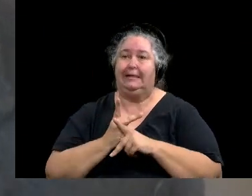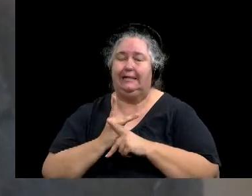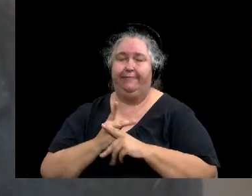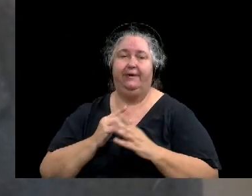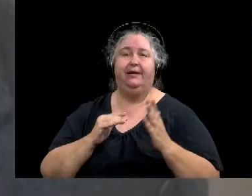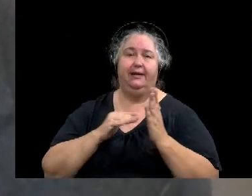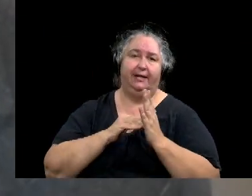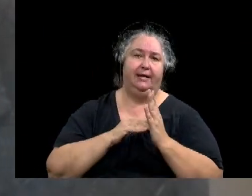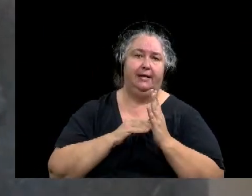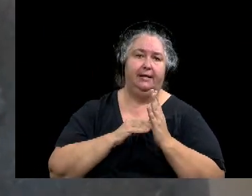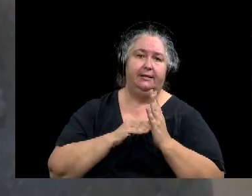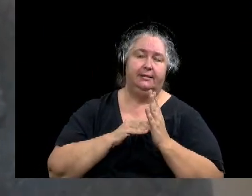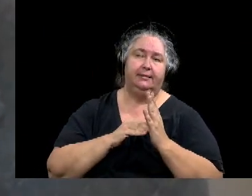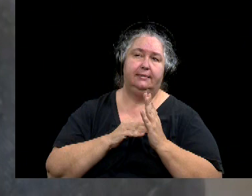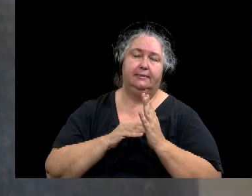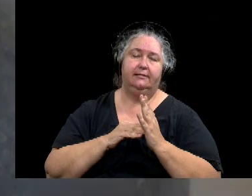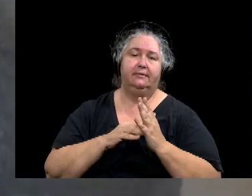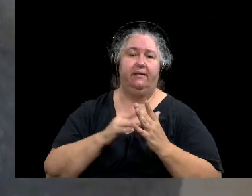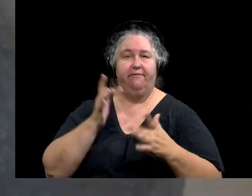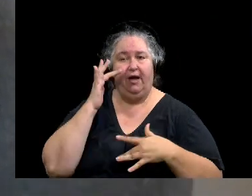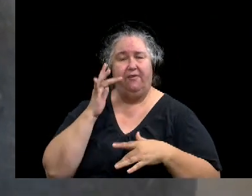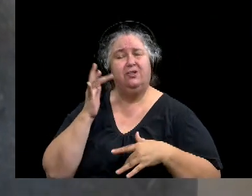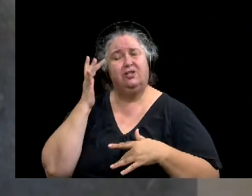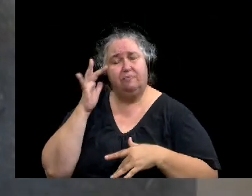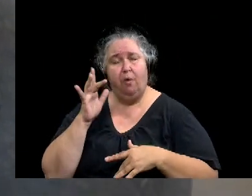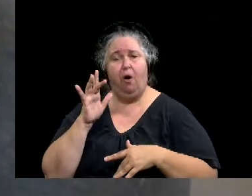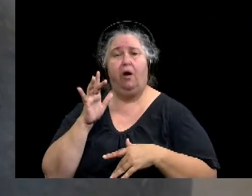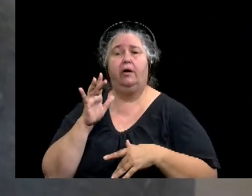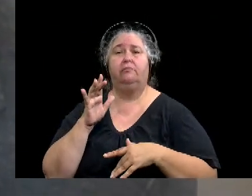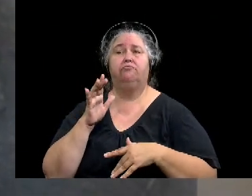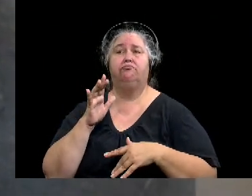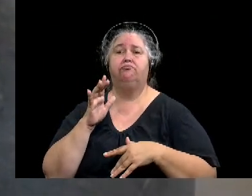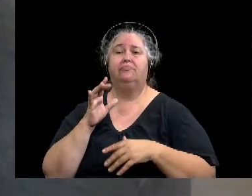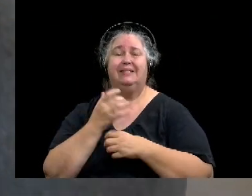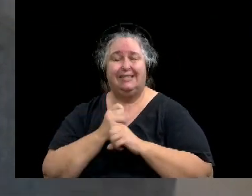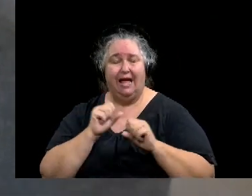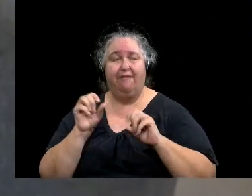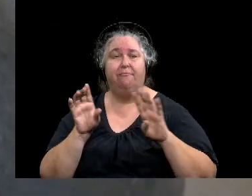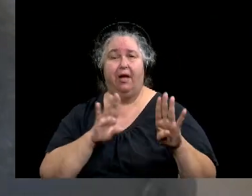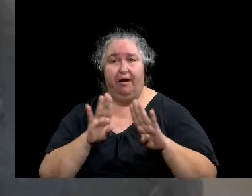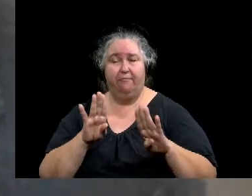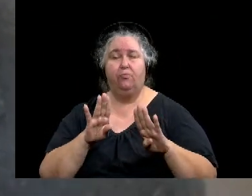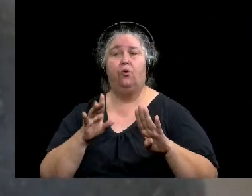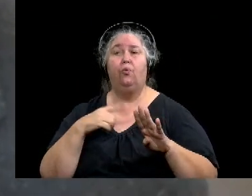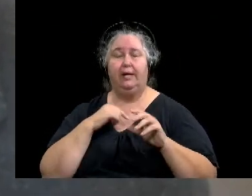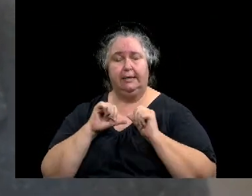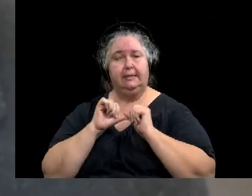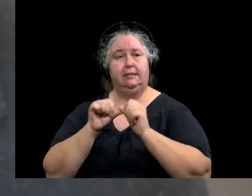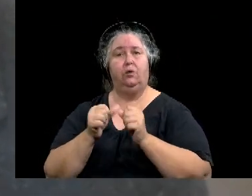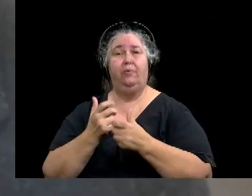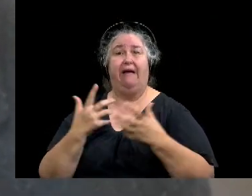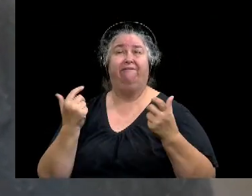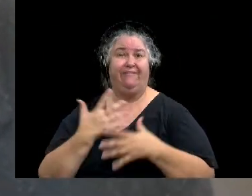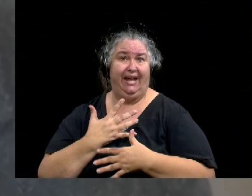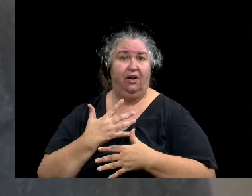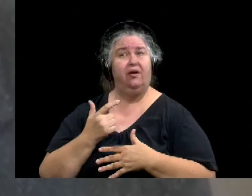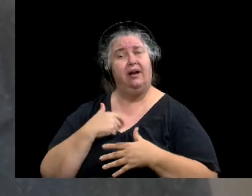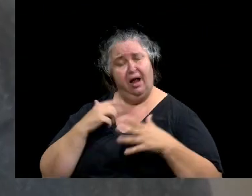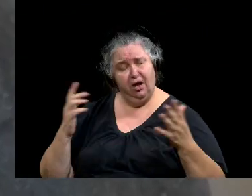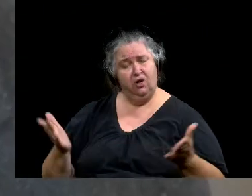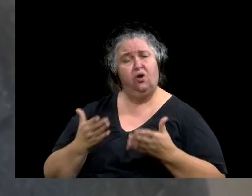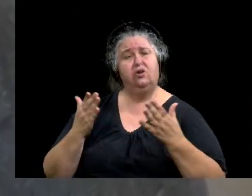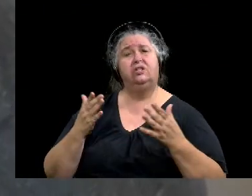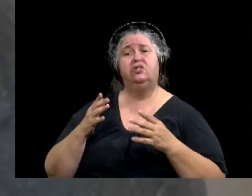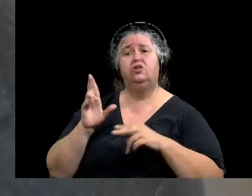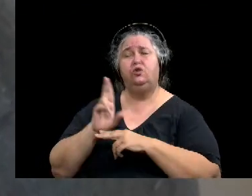virus. Smart and safe behavior allows us to go about our lives without fear. And I encourage us to exercise wisdom